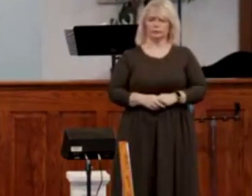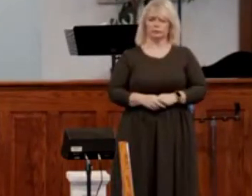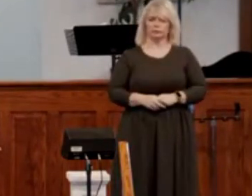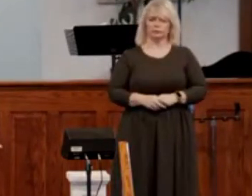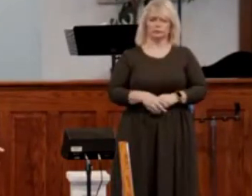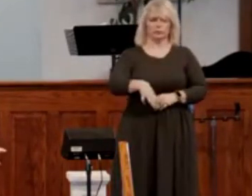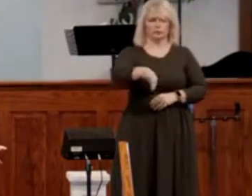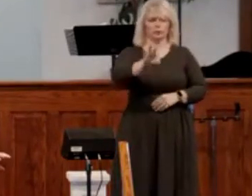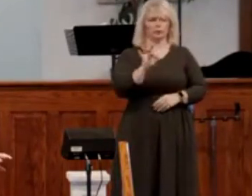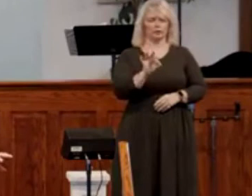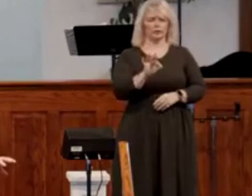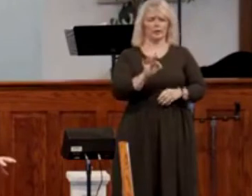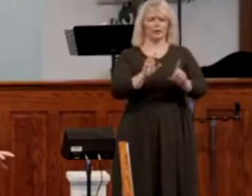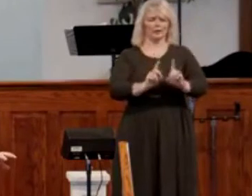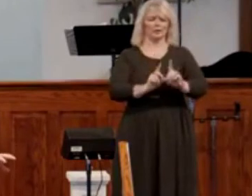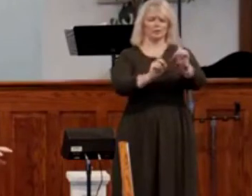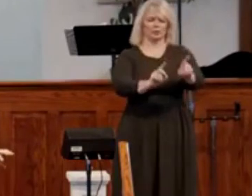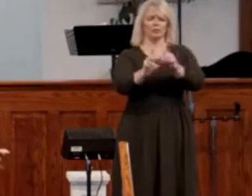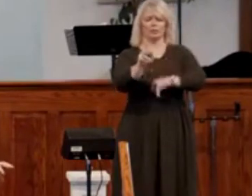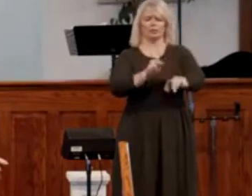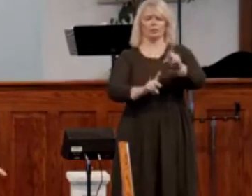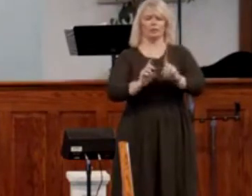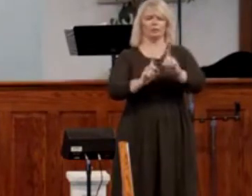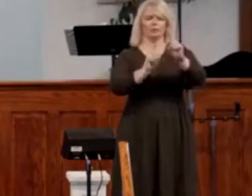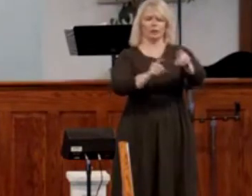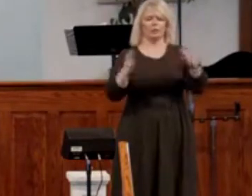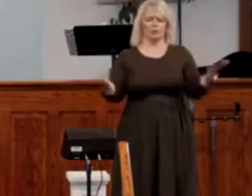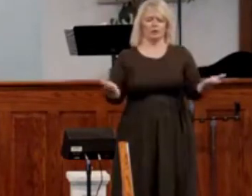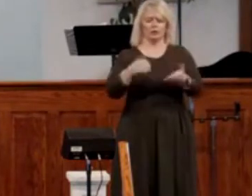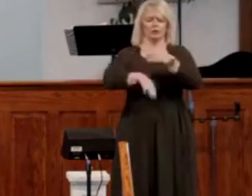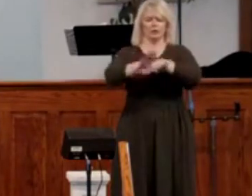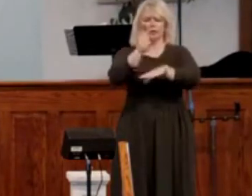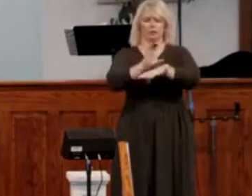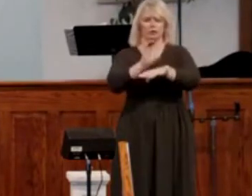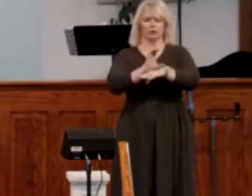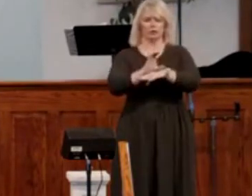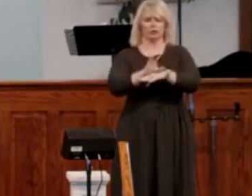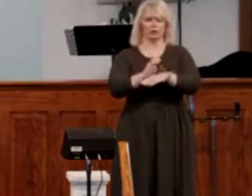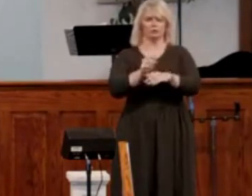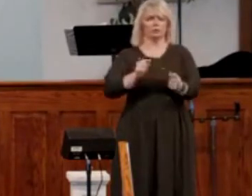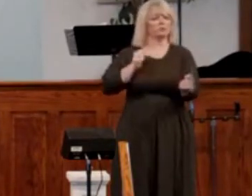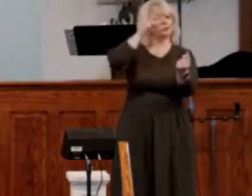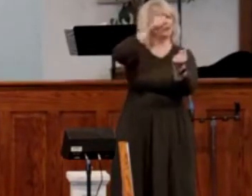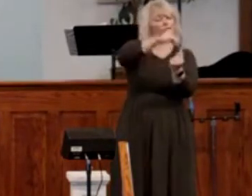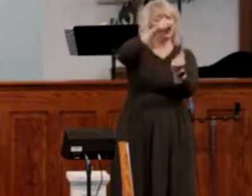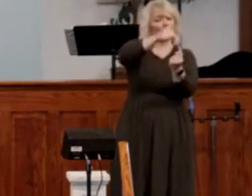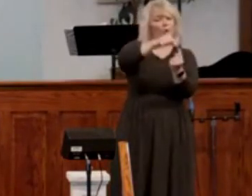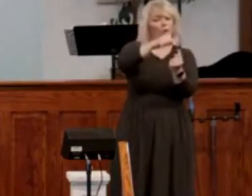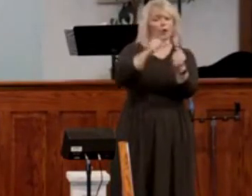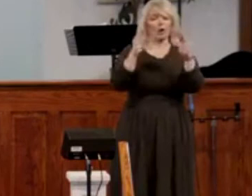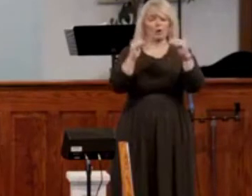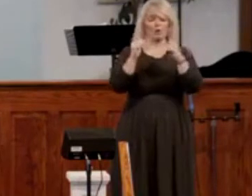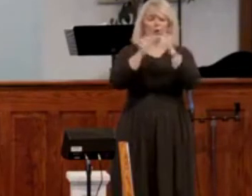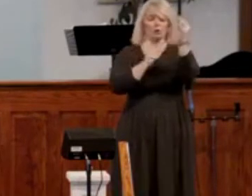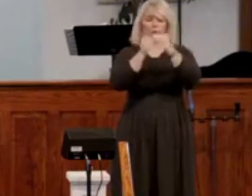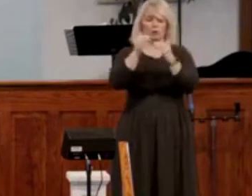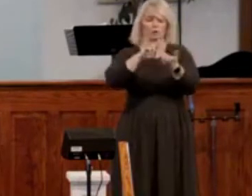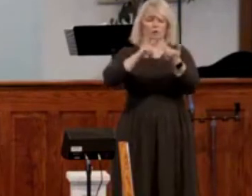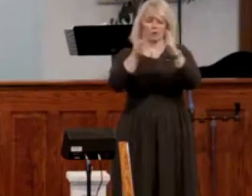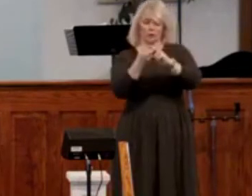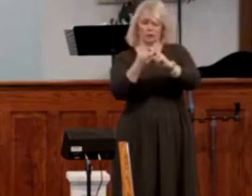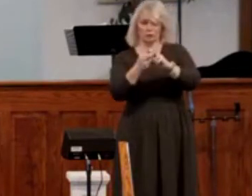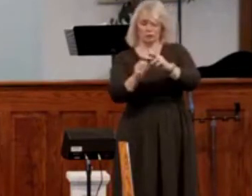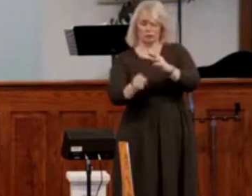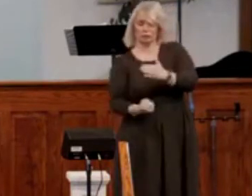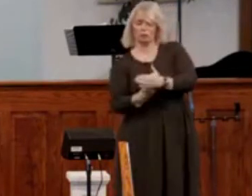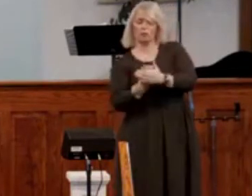what? You're going to find discipleship, people to disciple and disciple you here in the church. That's the goal, is hopefully you're building relationships in such a way where you're